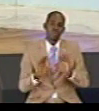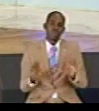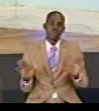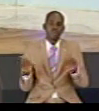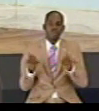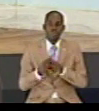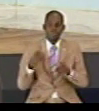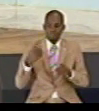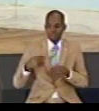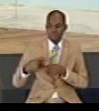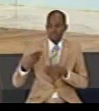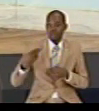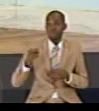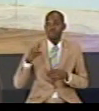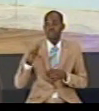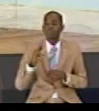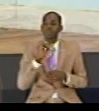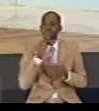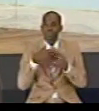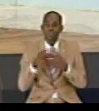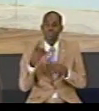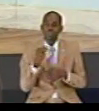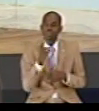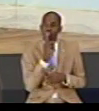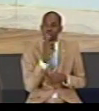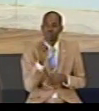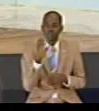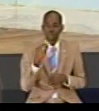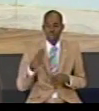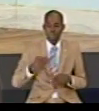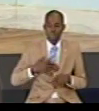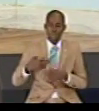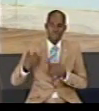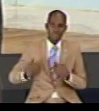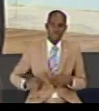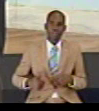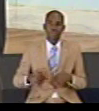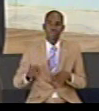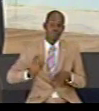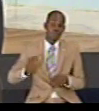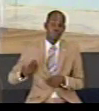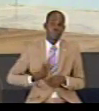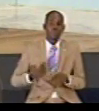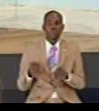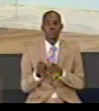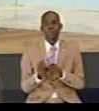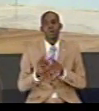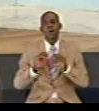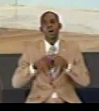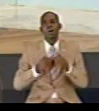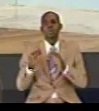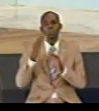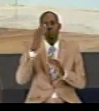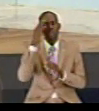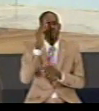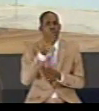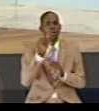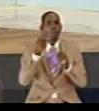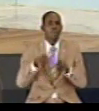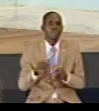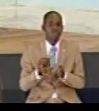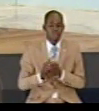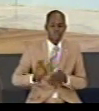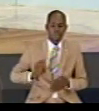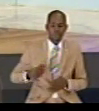water brooks, so panteth my soul after thee, O God. How do you recognize a person that is his soul is